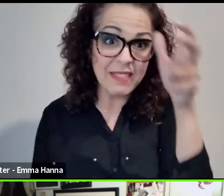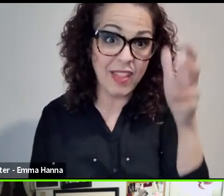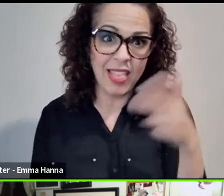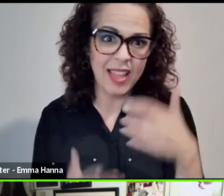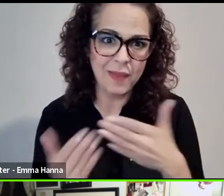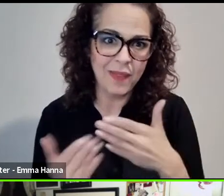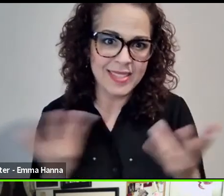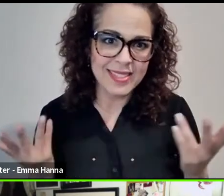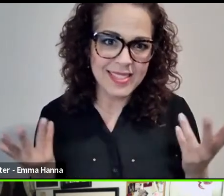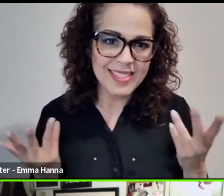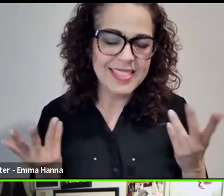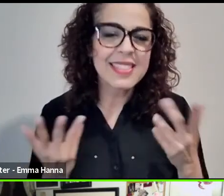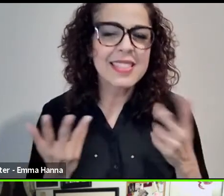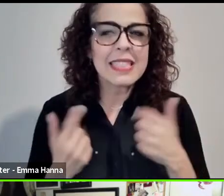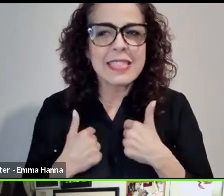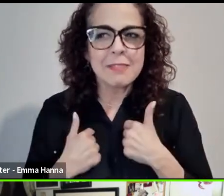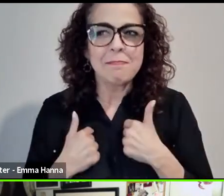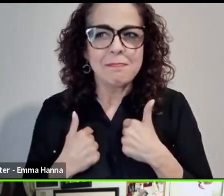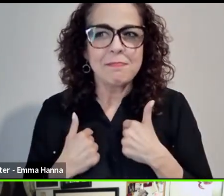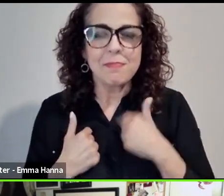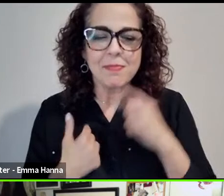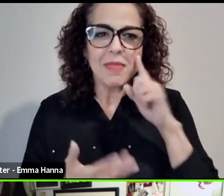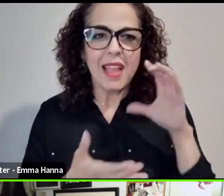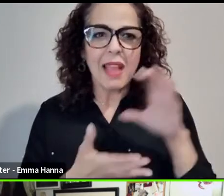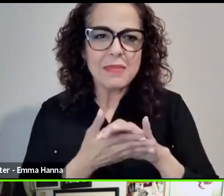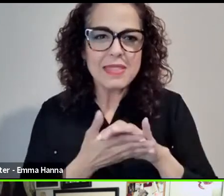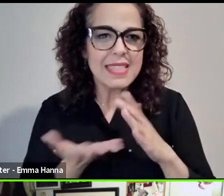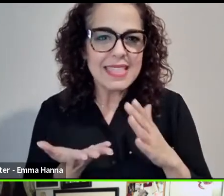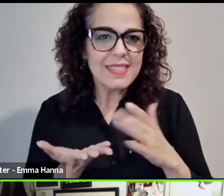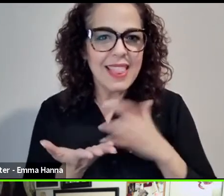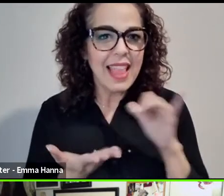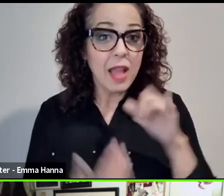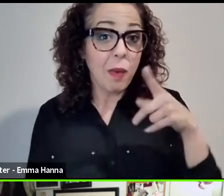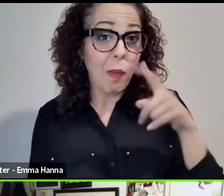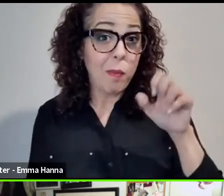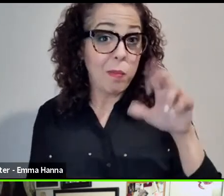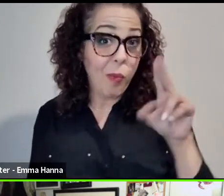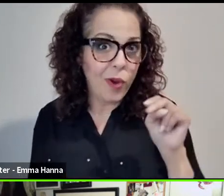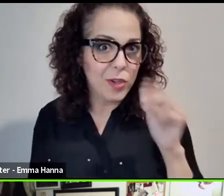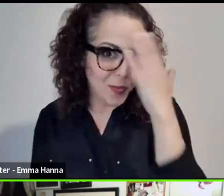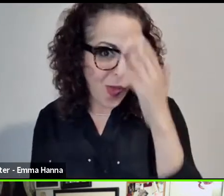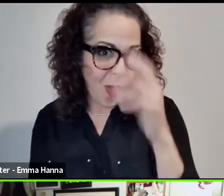I think that beauty is, what is it? Beauty is like porn, you know it when you see it.